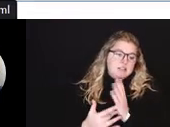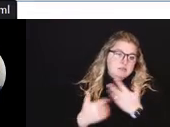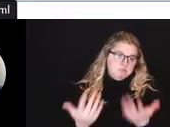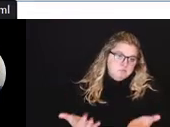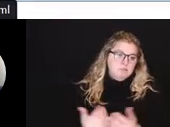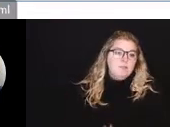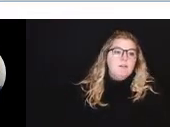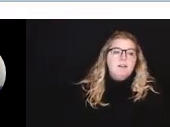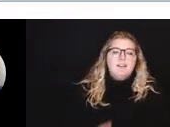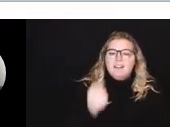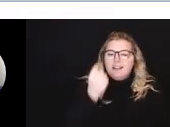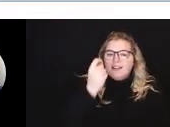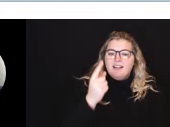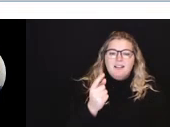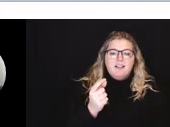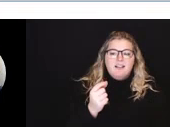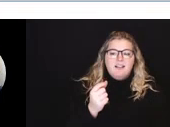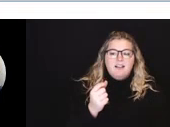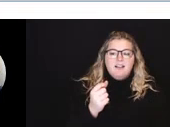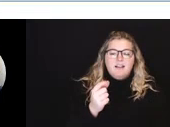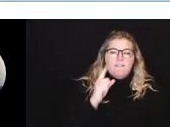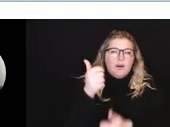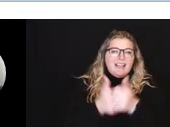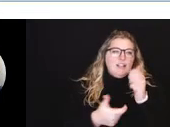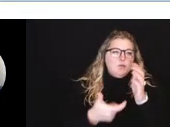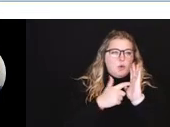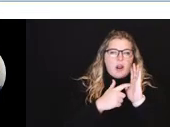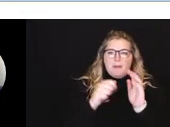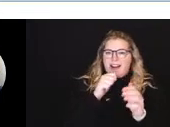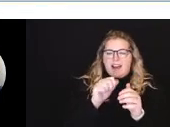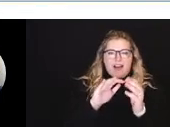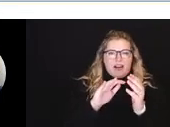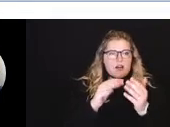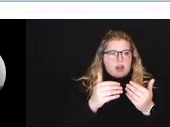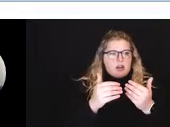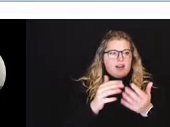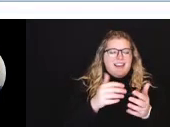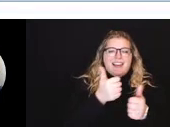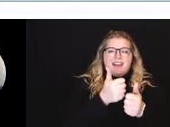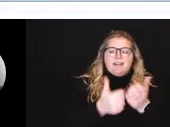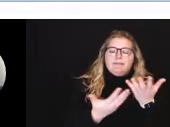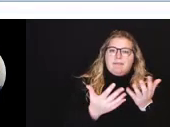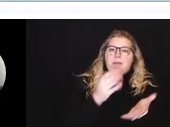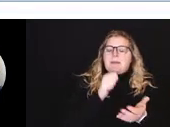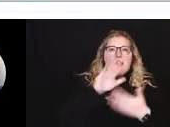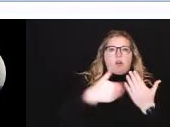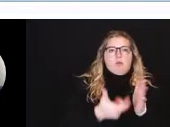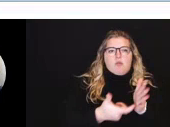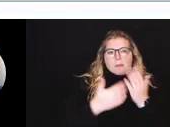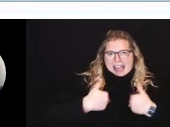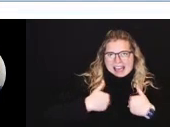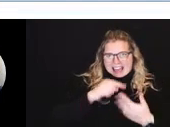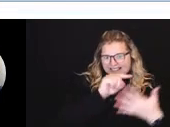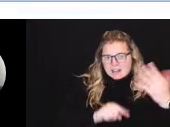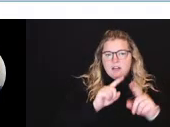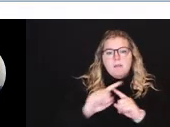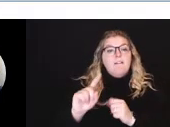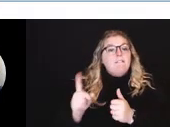all available for each requirement, but there are 3 possibilities. One is, the first is sufficient